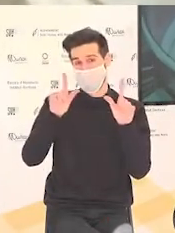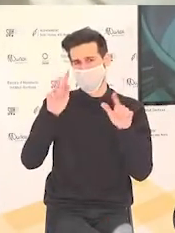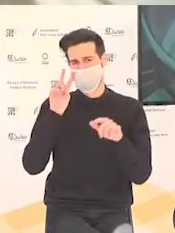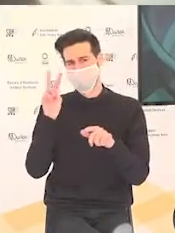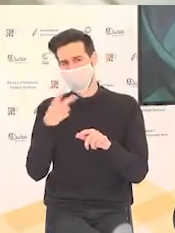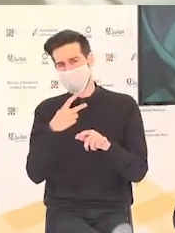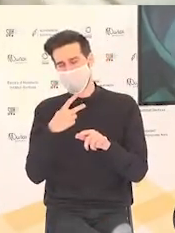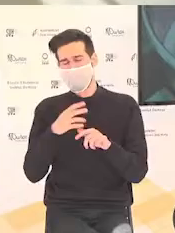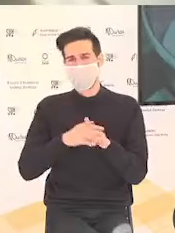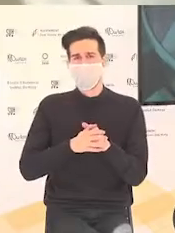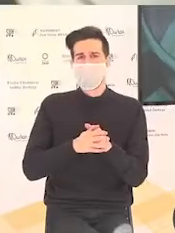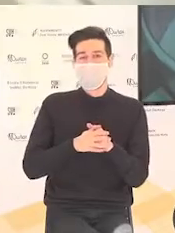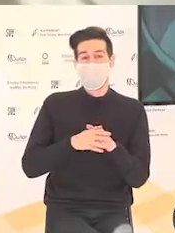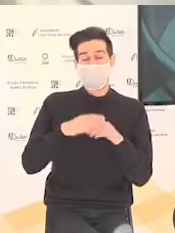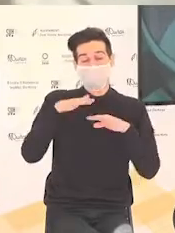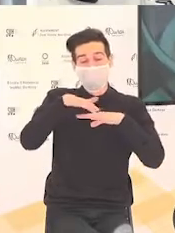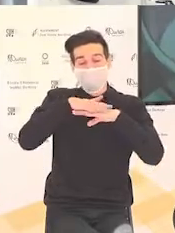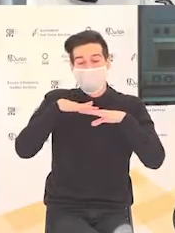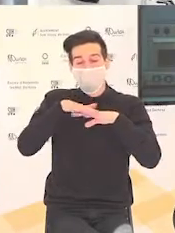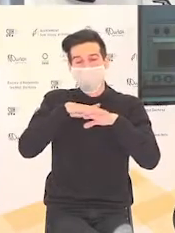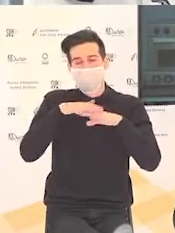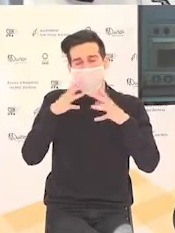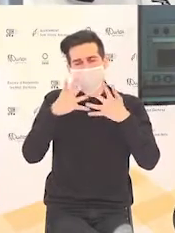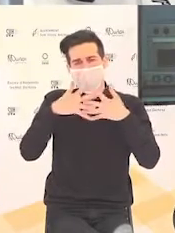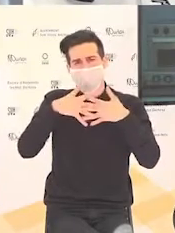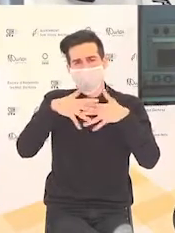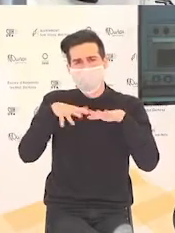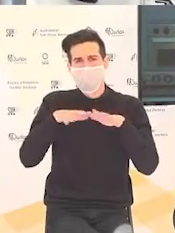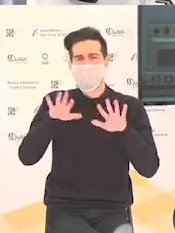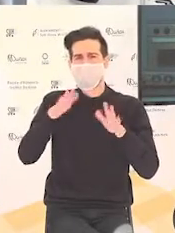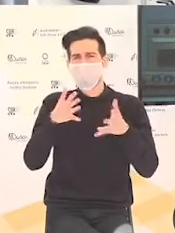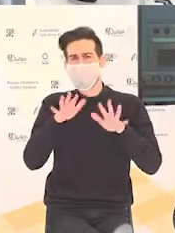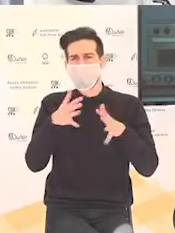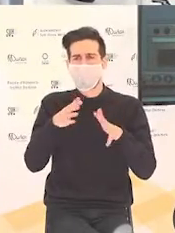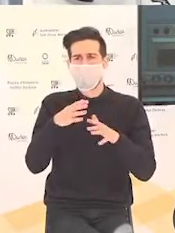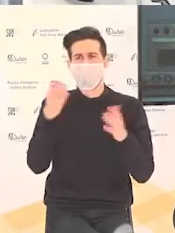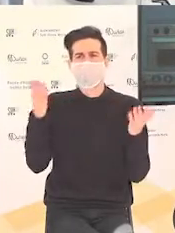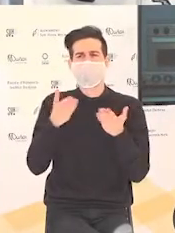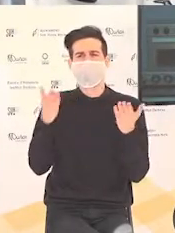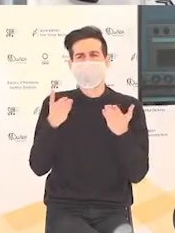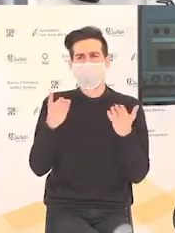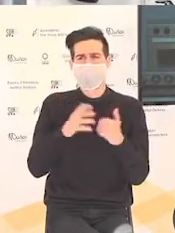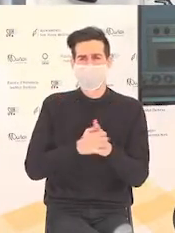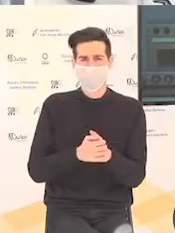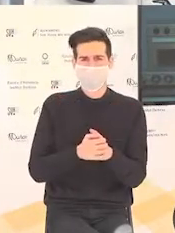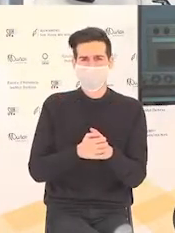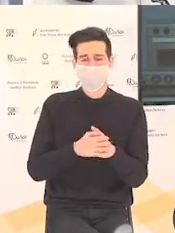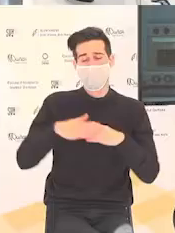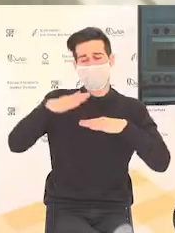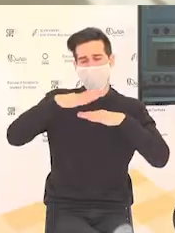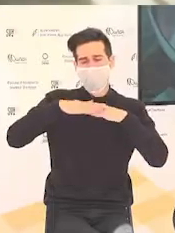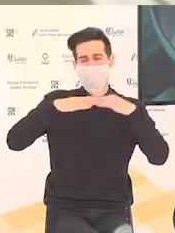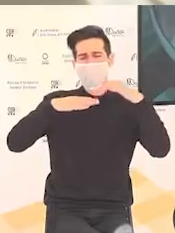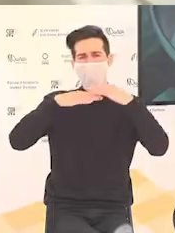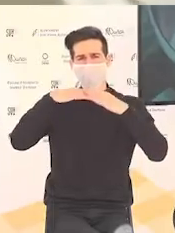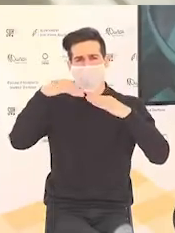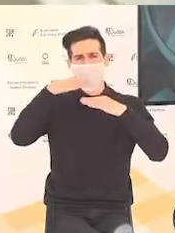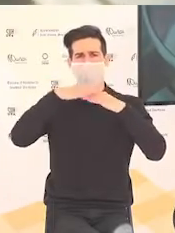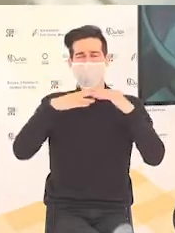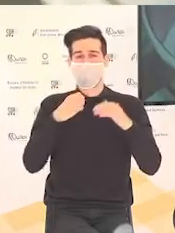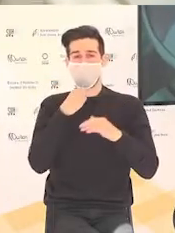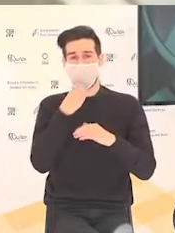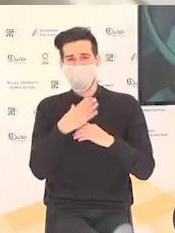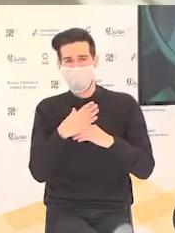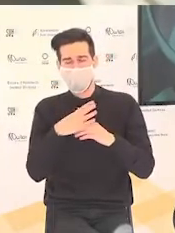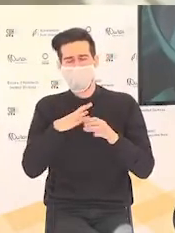cogiendo. It's nice and it's whipping up and getting nice and light. Se está montando bien, está cogiendo una textura